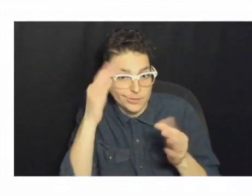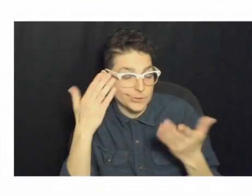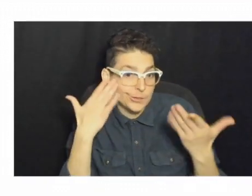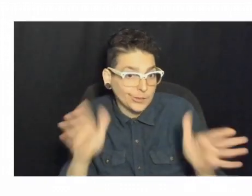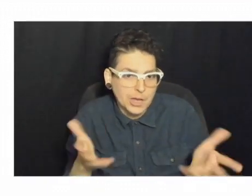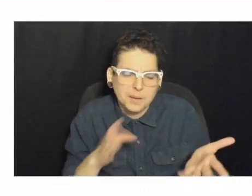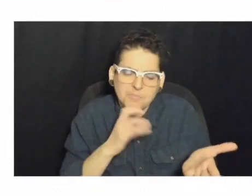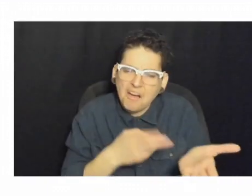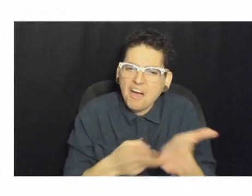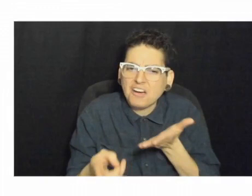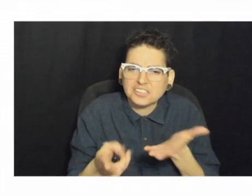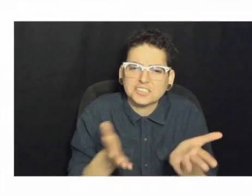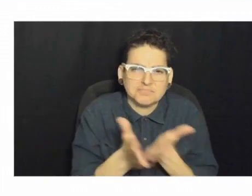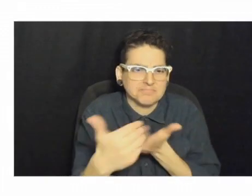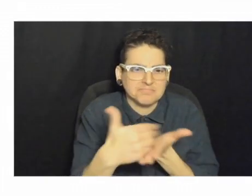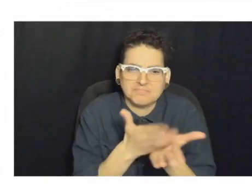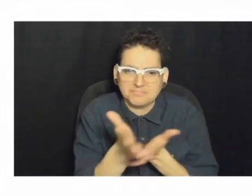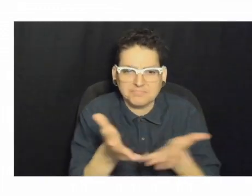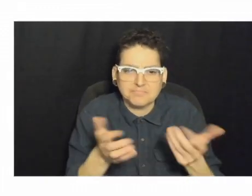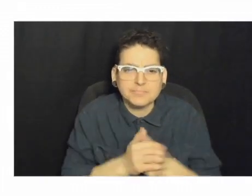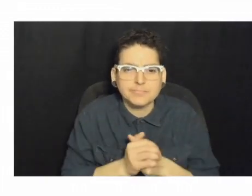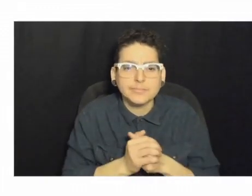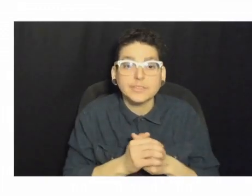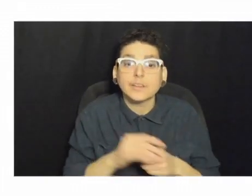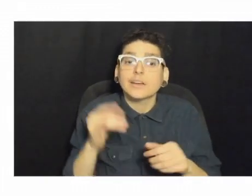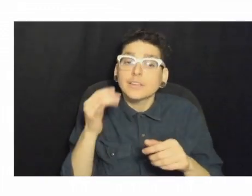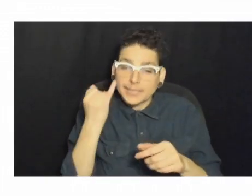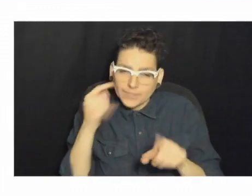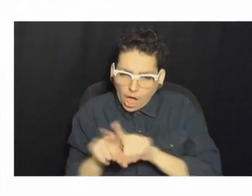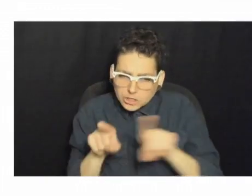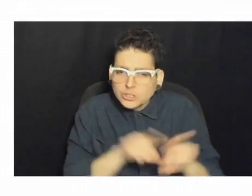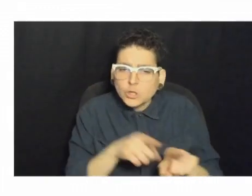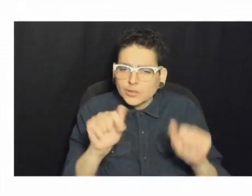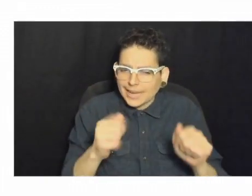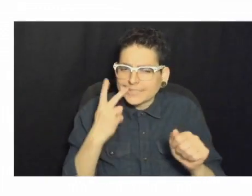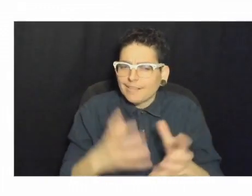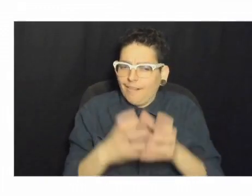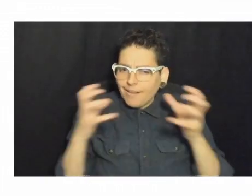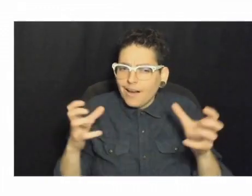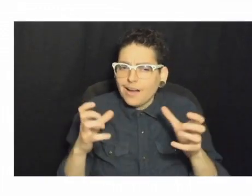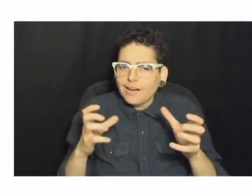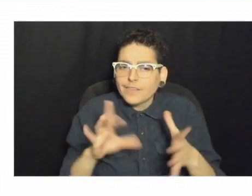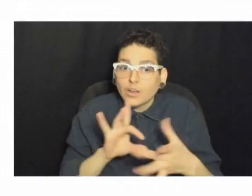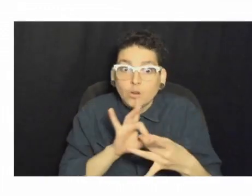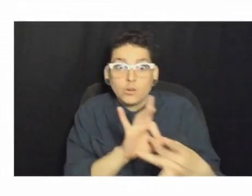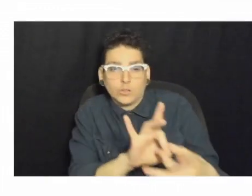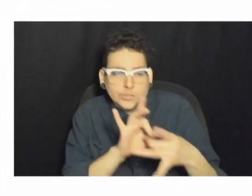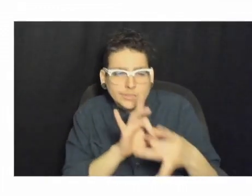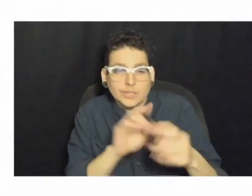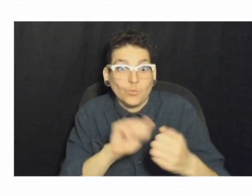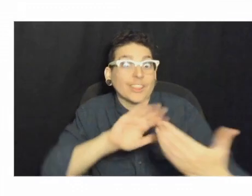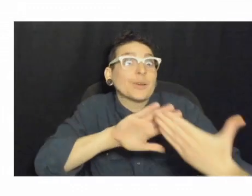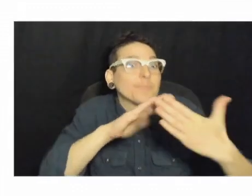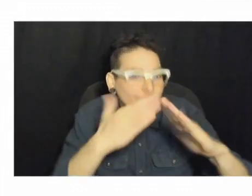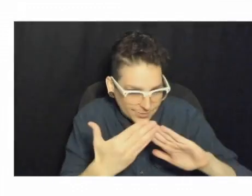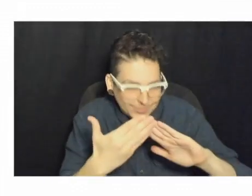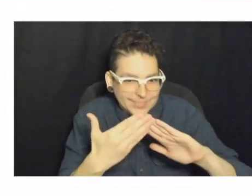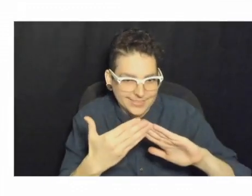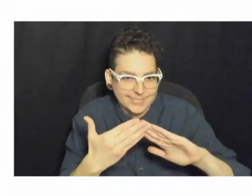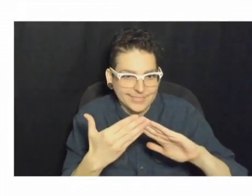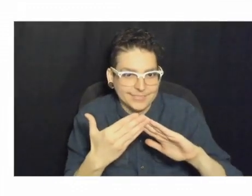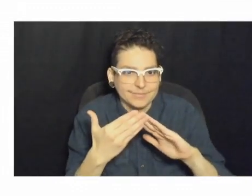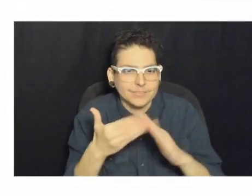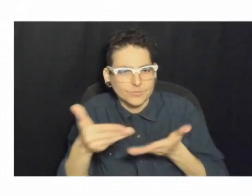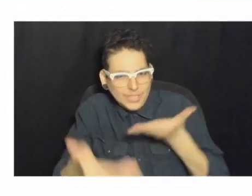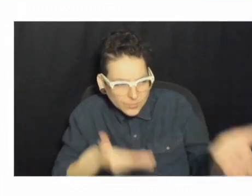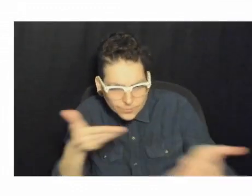And also, a lot about connecting with communities, recruiting and building those